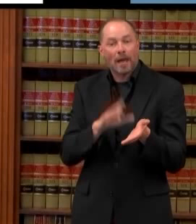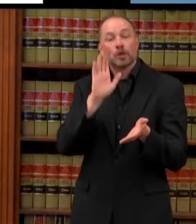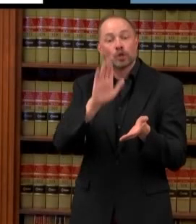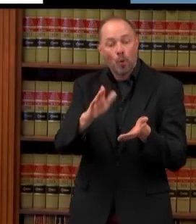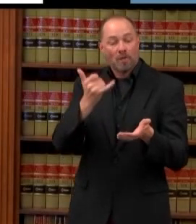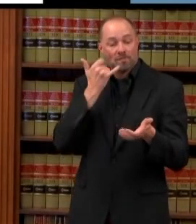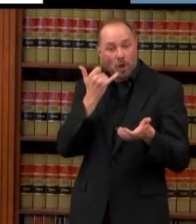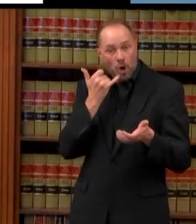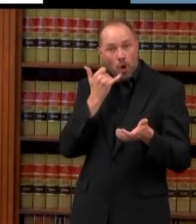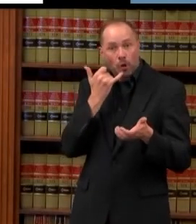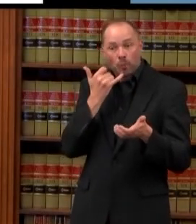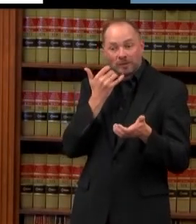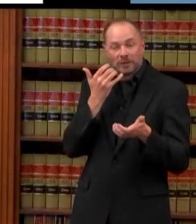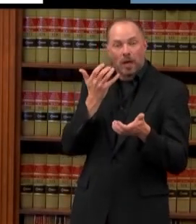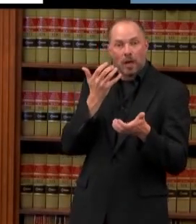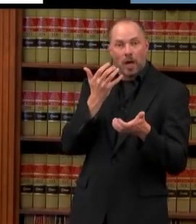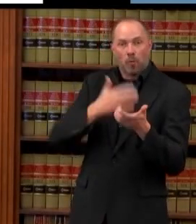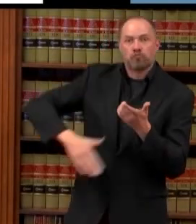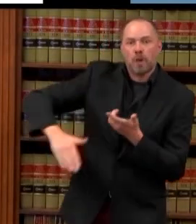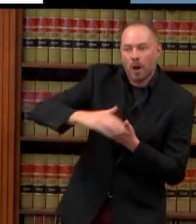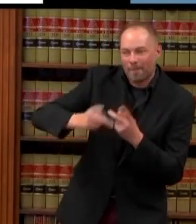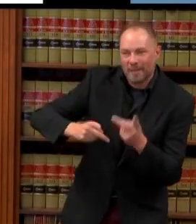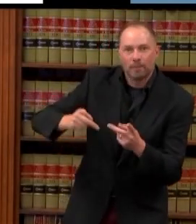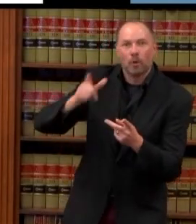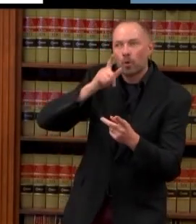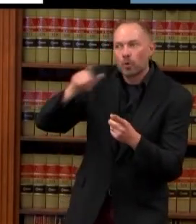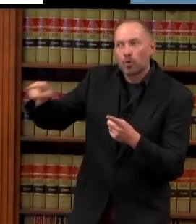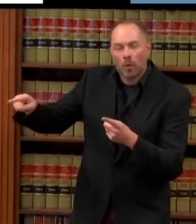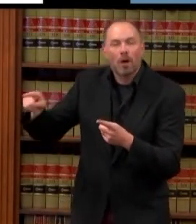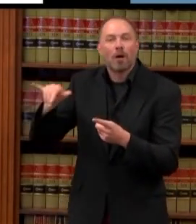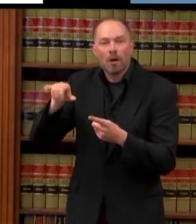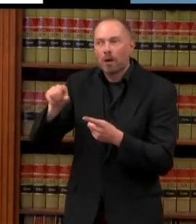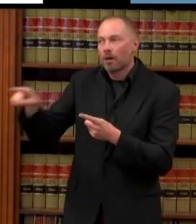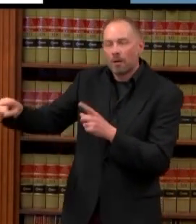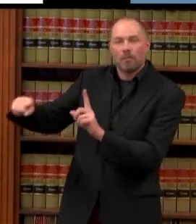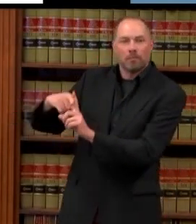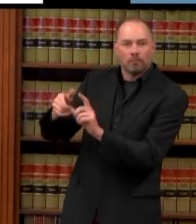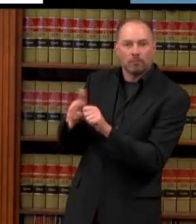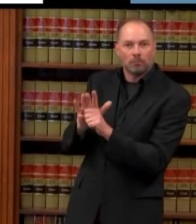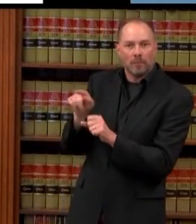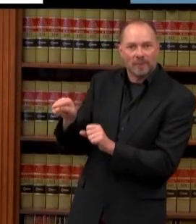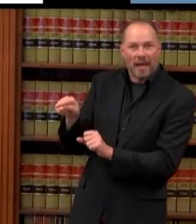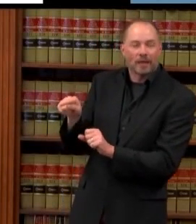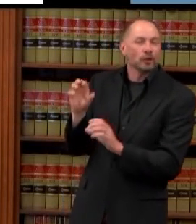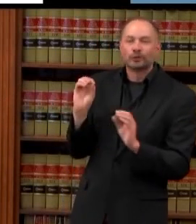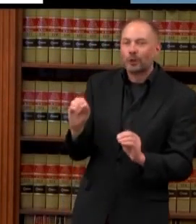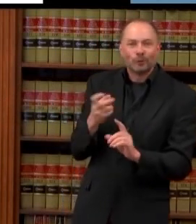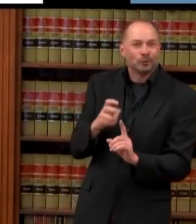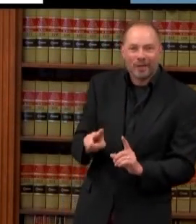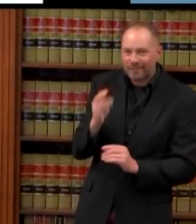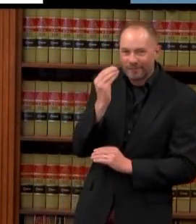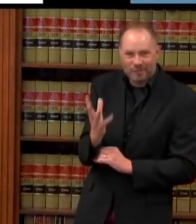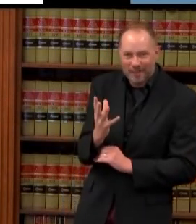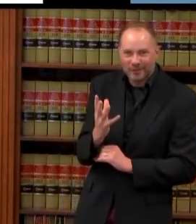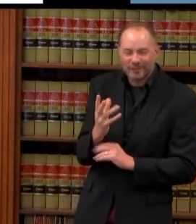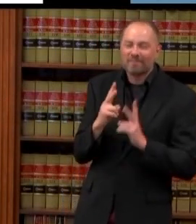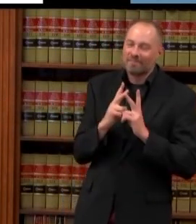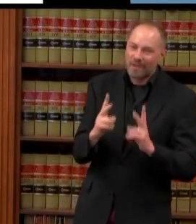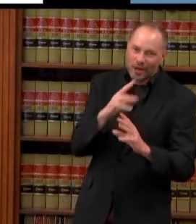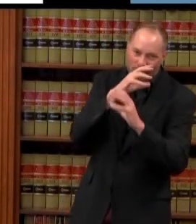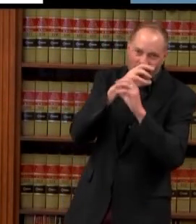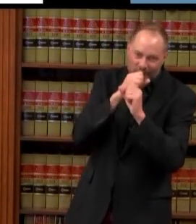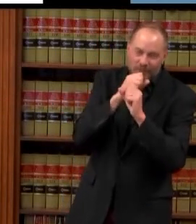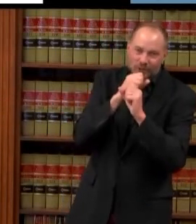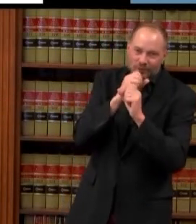have been in close contact with another person's phone that was tested positive. There's no transfer of information, very, very confidential.